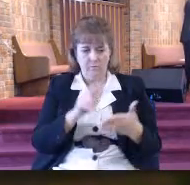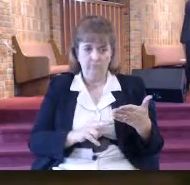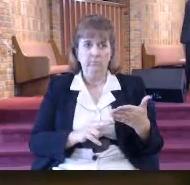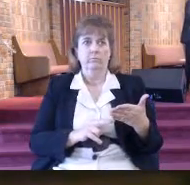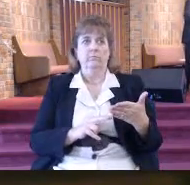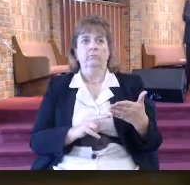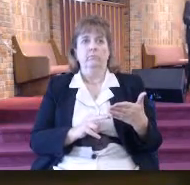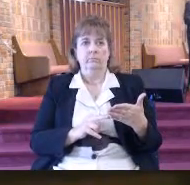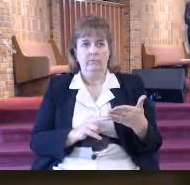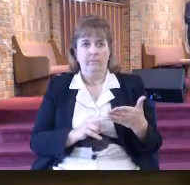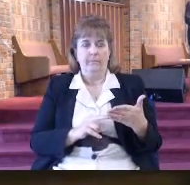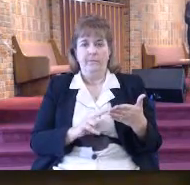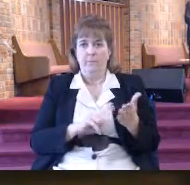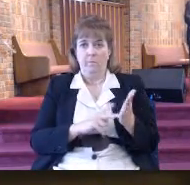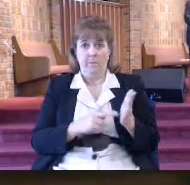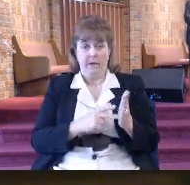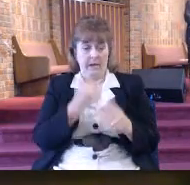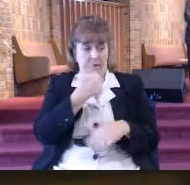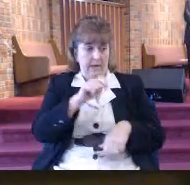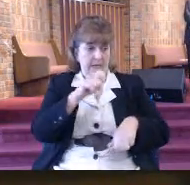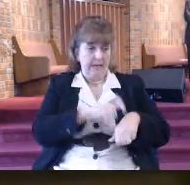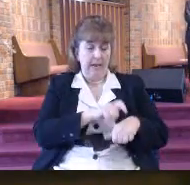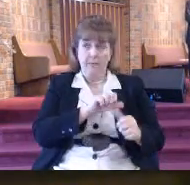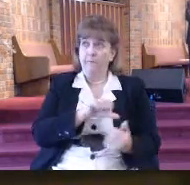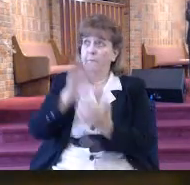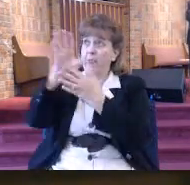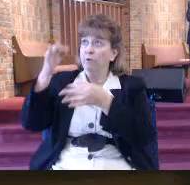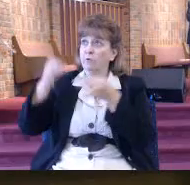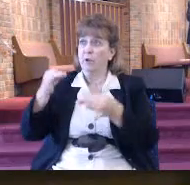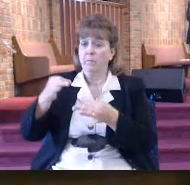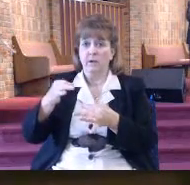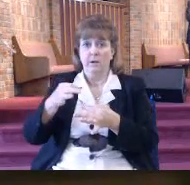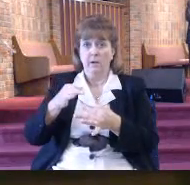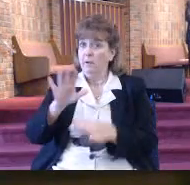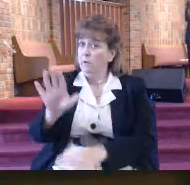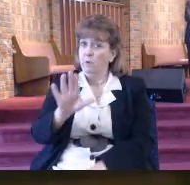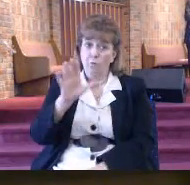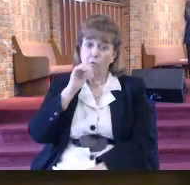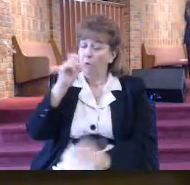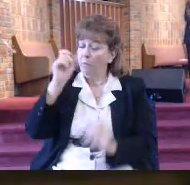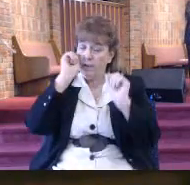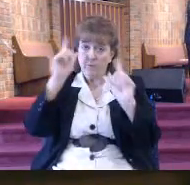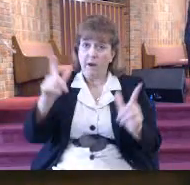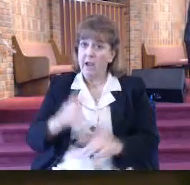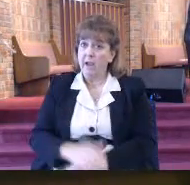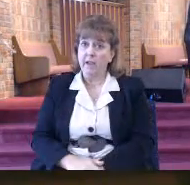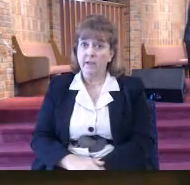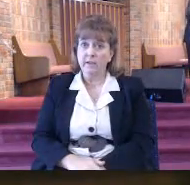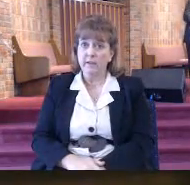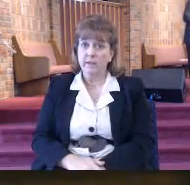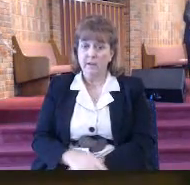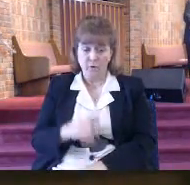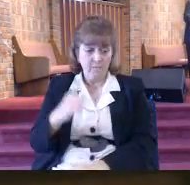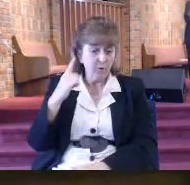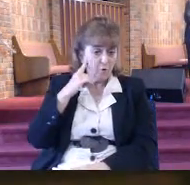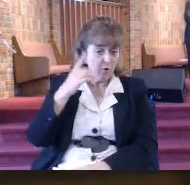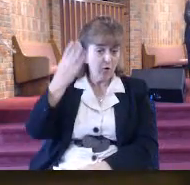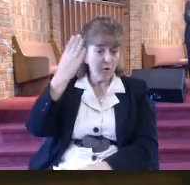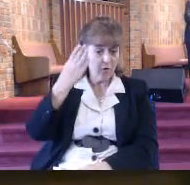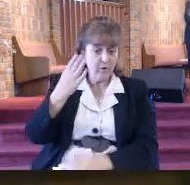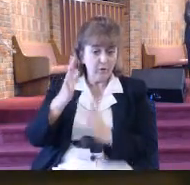judgment with a surprise, or no person faces the end of their life with a surprise who has heard the words of